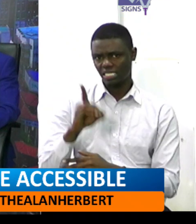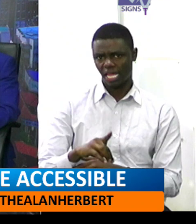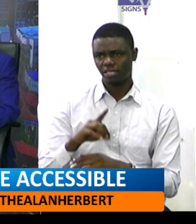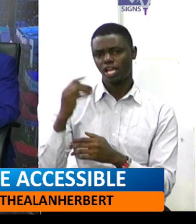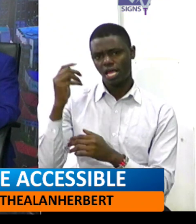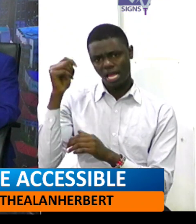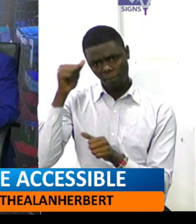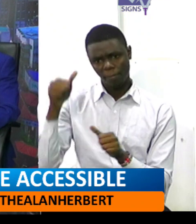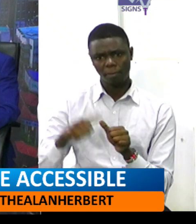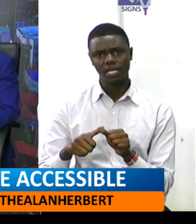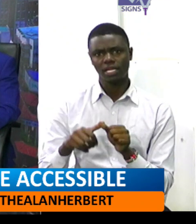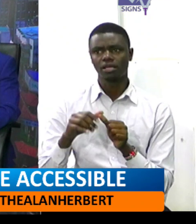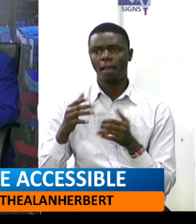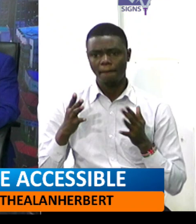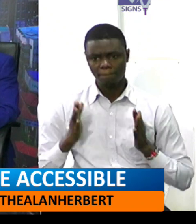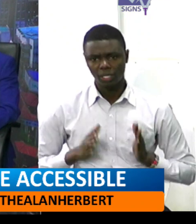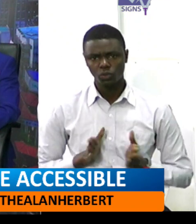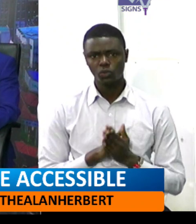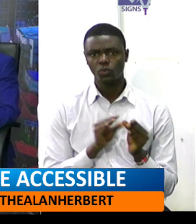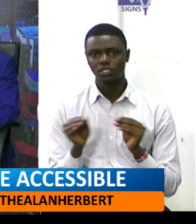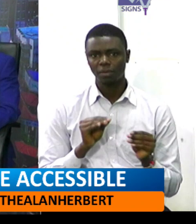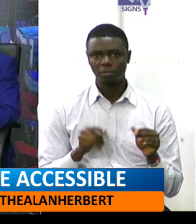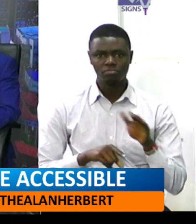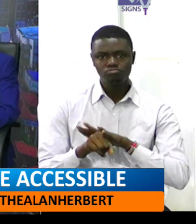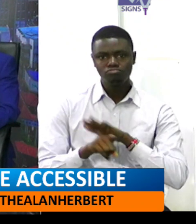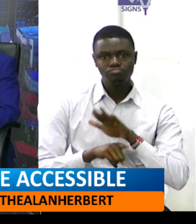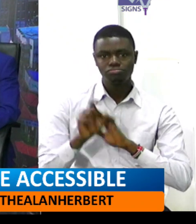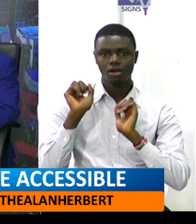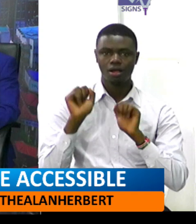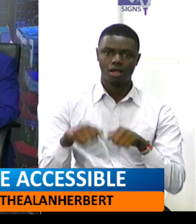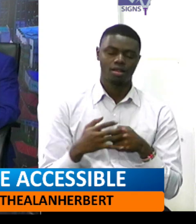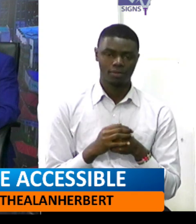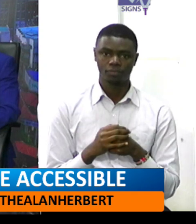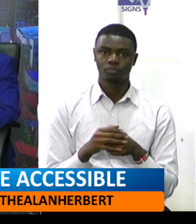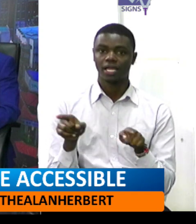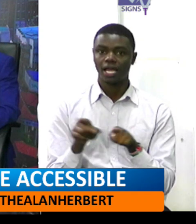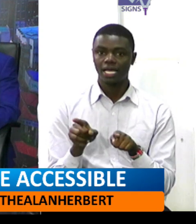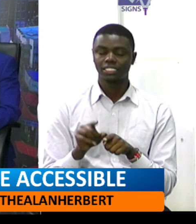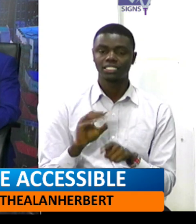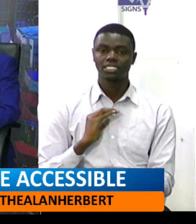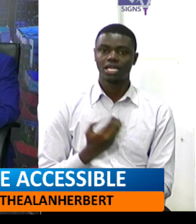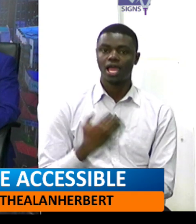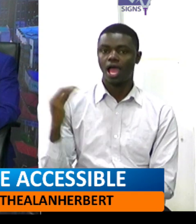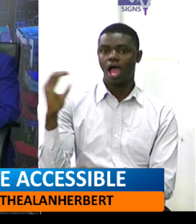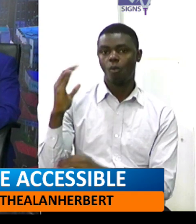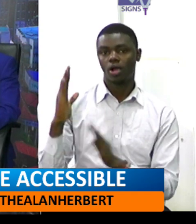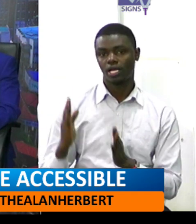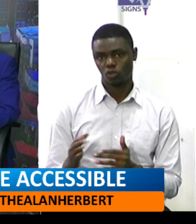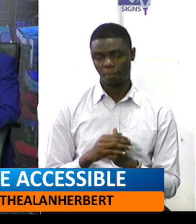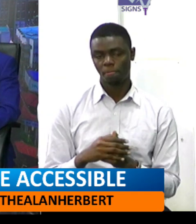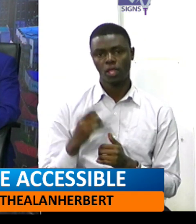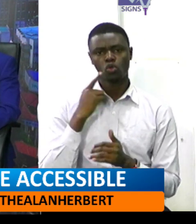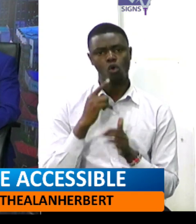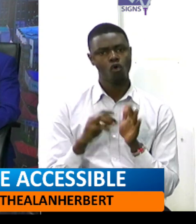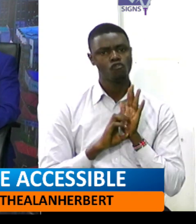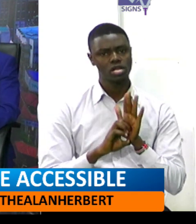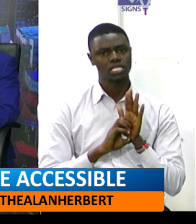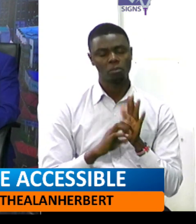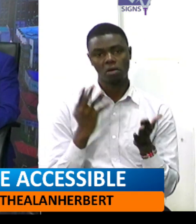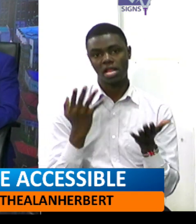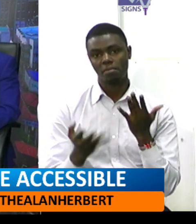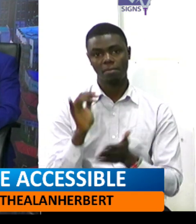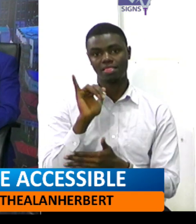keeping in mind that there will be people with disabilities that will come to the building as our customers. Typically, for example, and